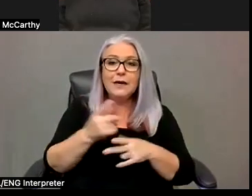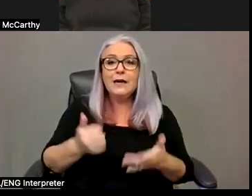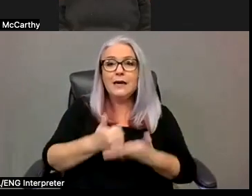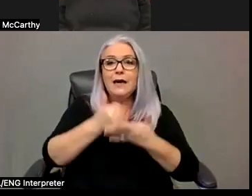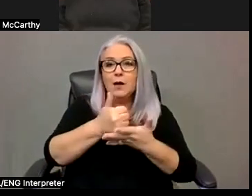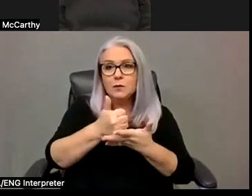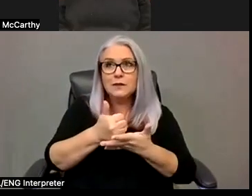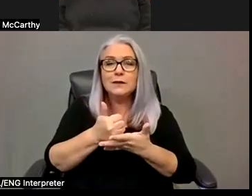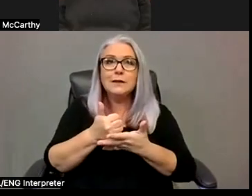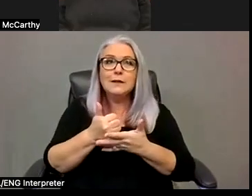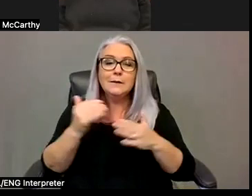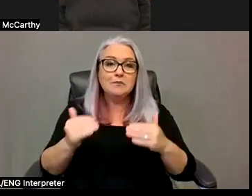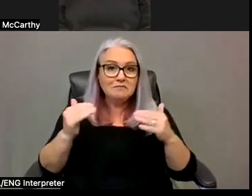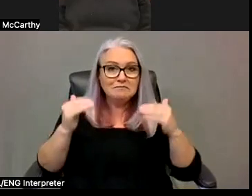advance,